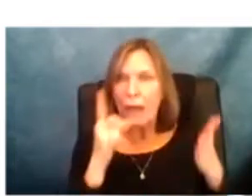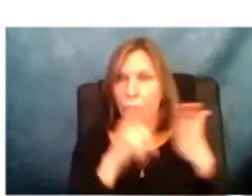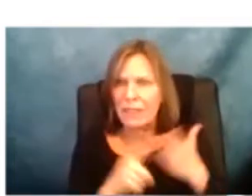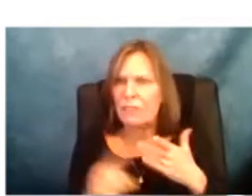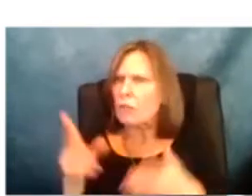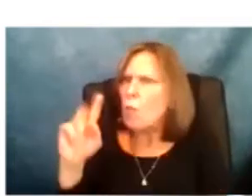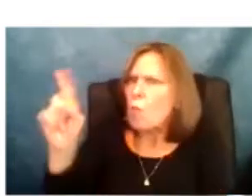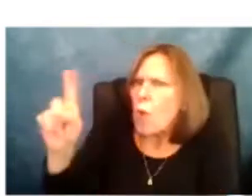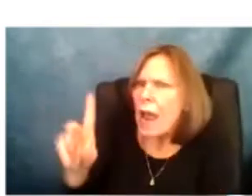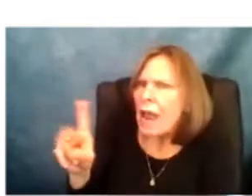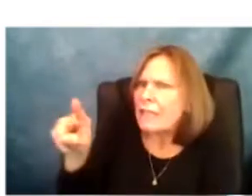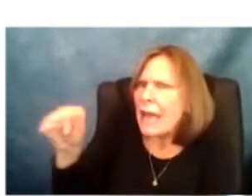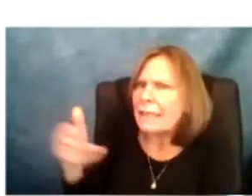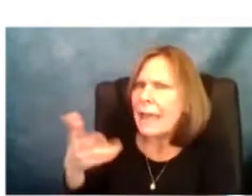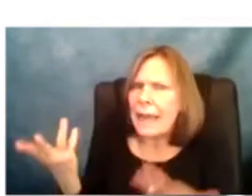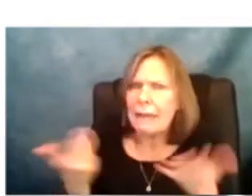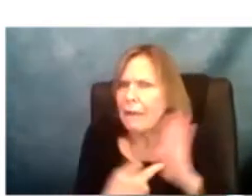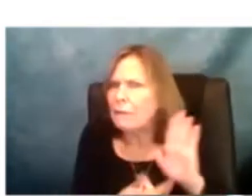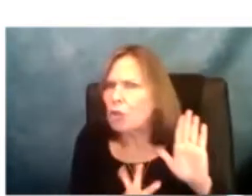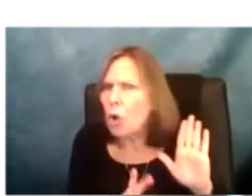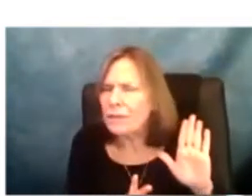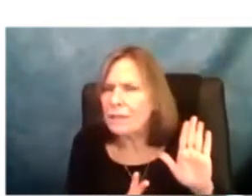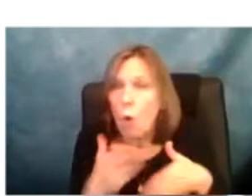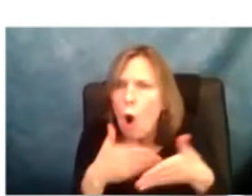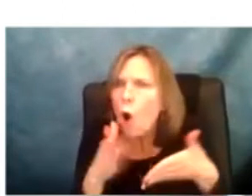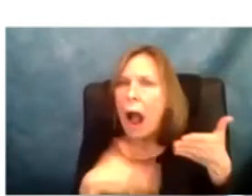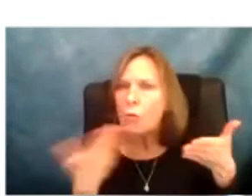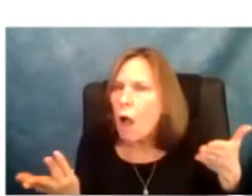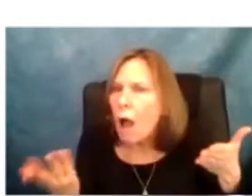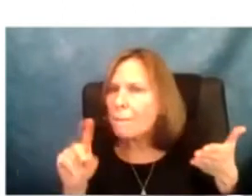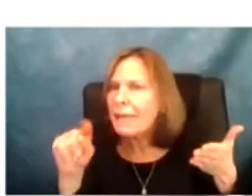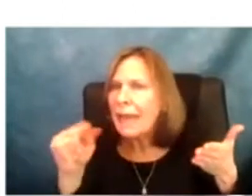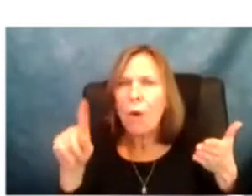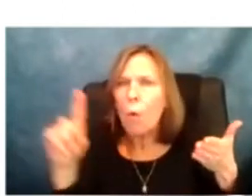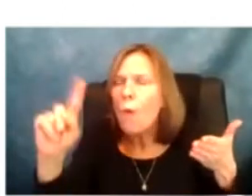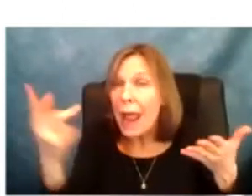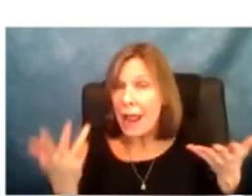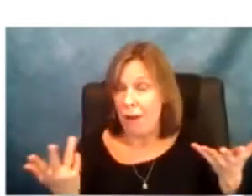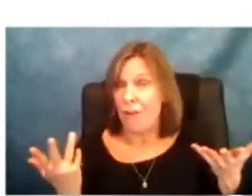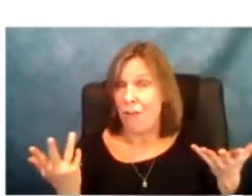that illustrates this, or is there outcome data? There's not a ton, right, of